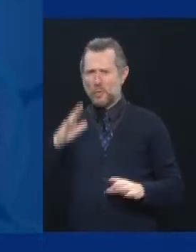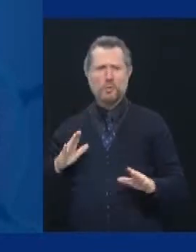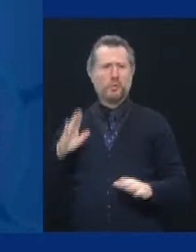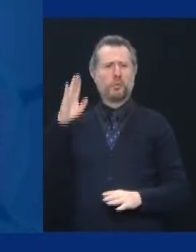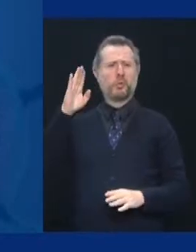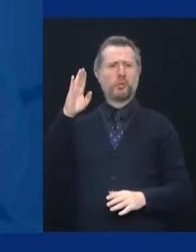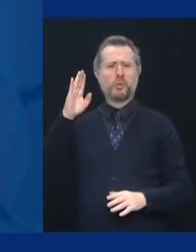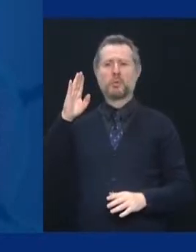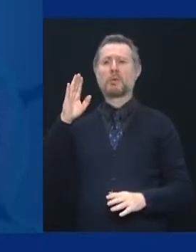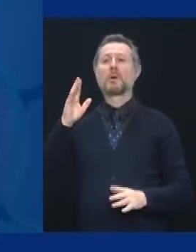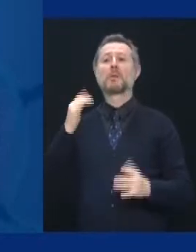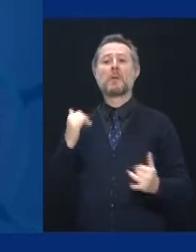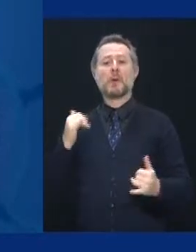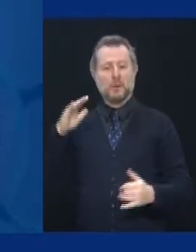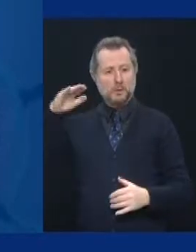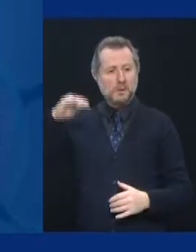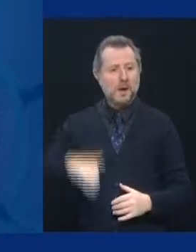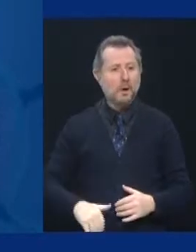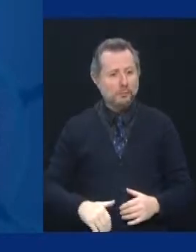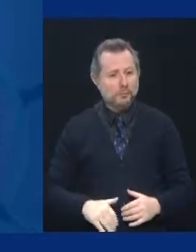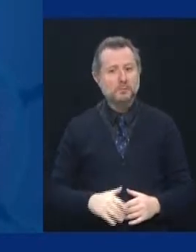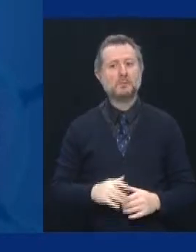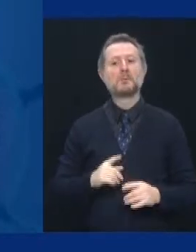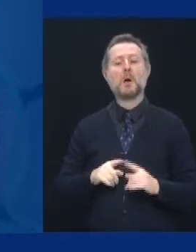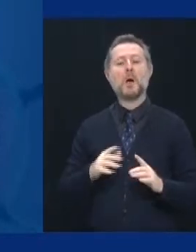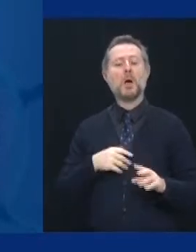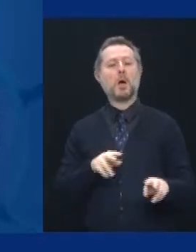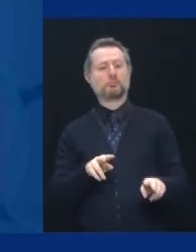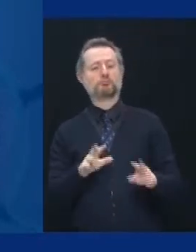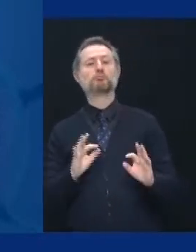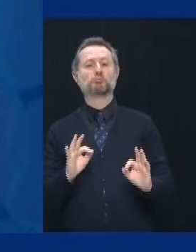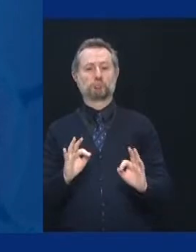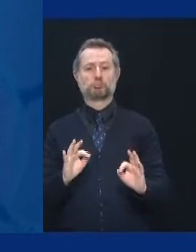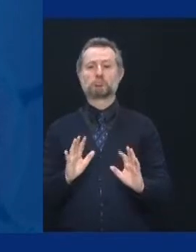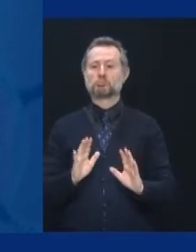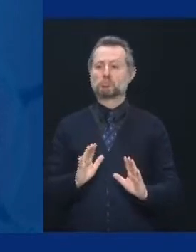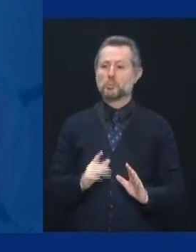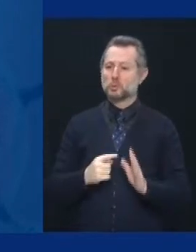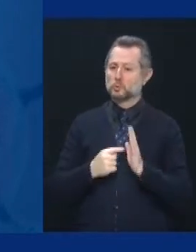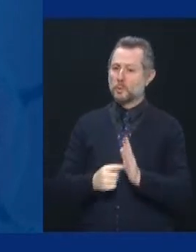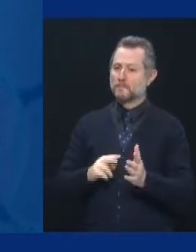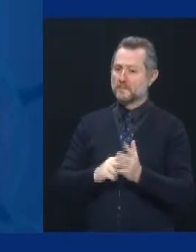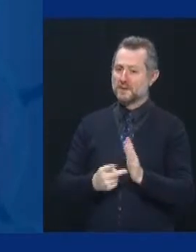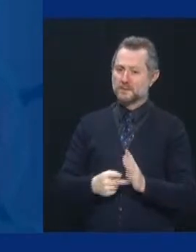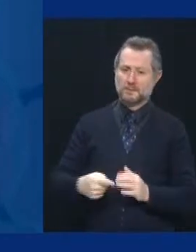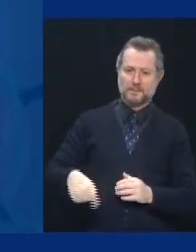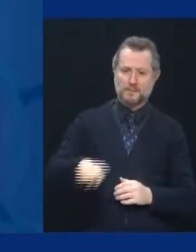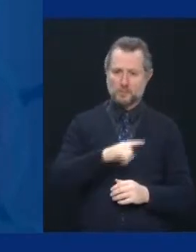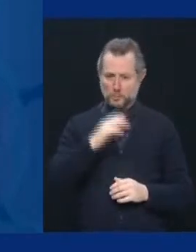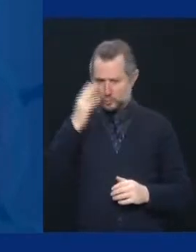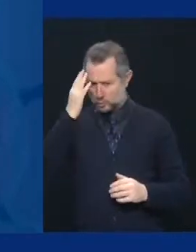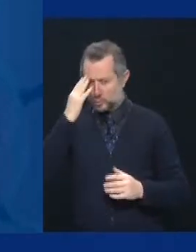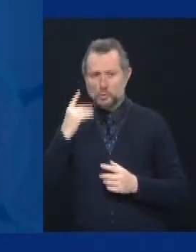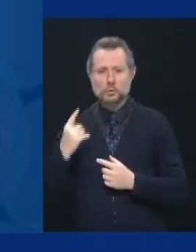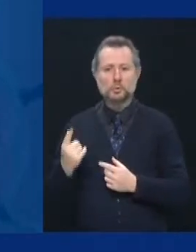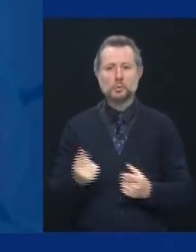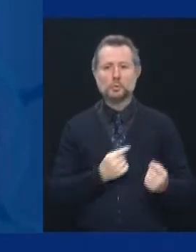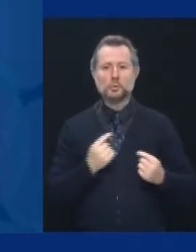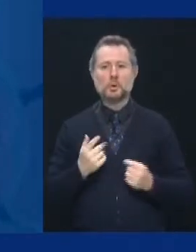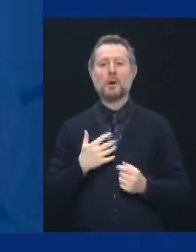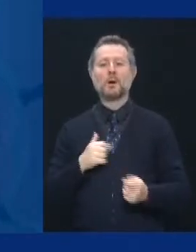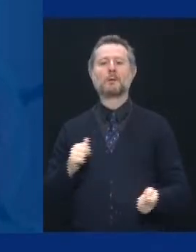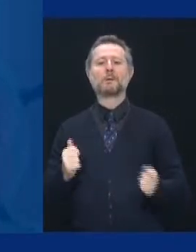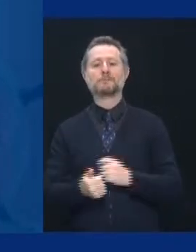and reversed that. It shows you what a community can do when it comes together and recognizes this